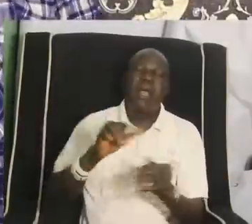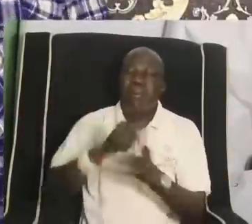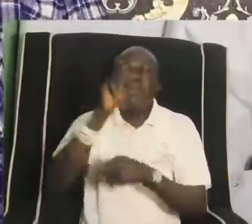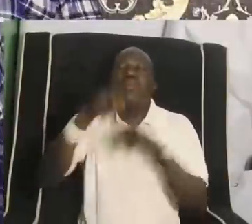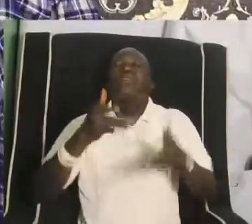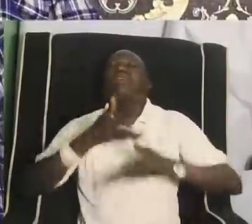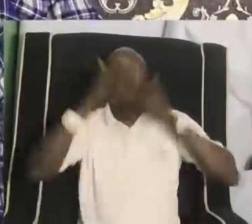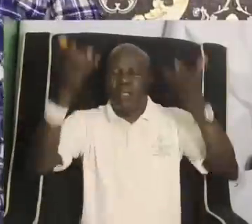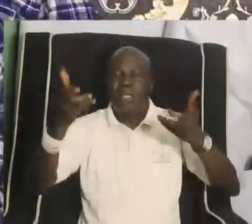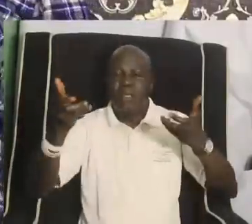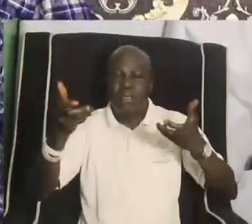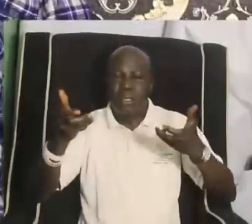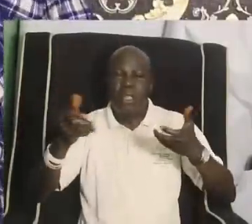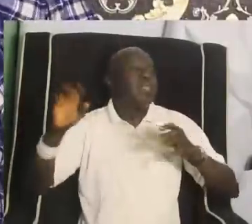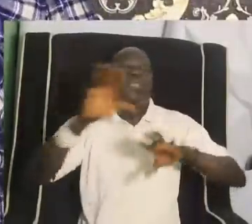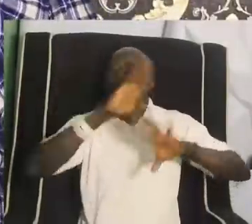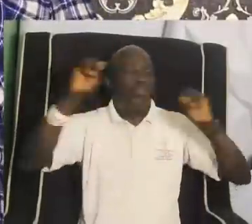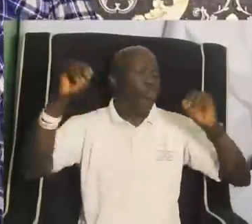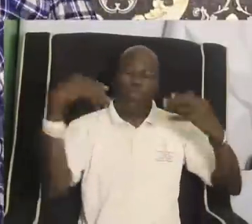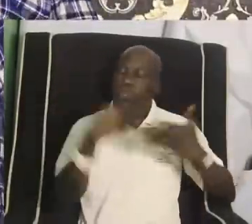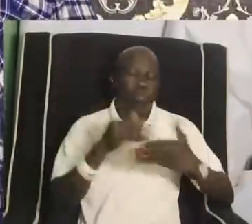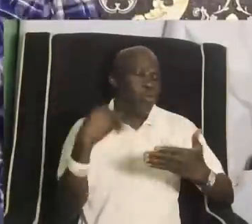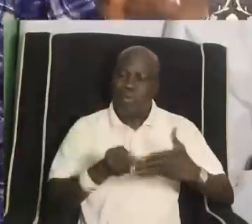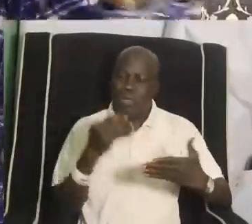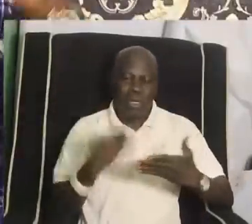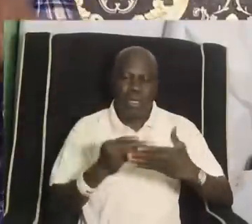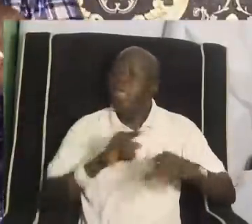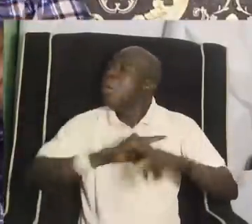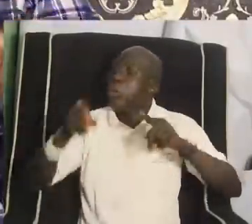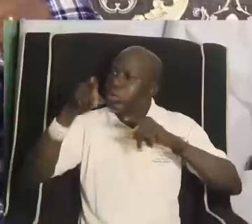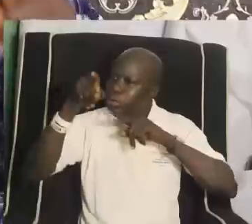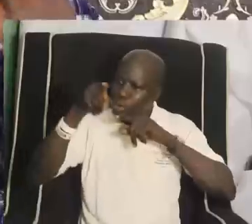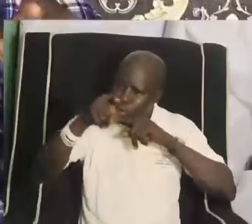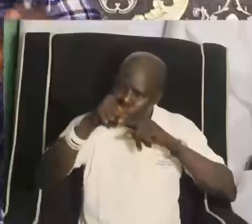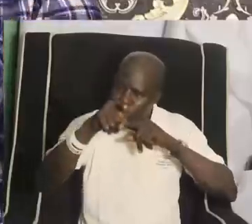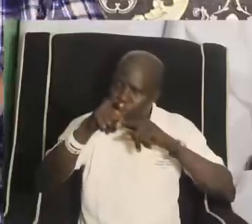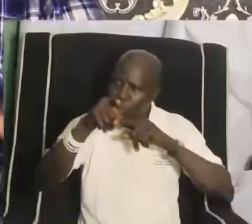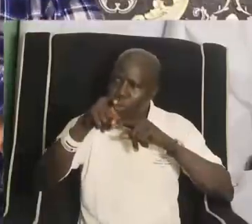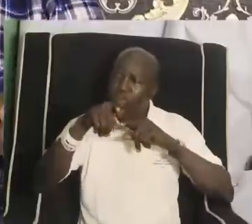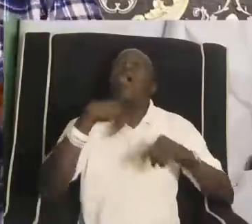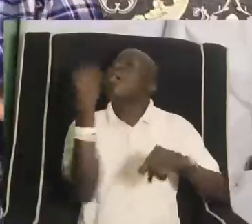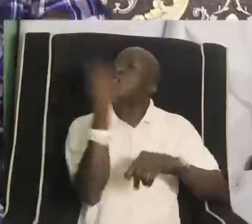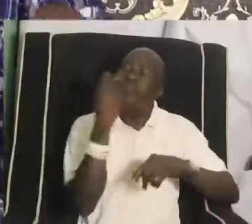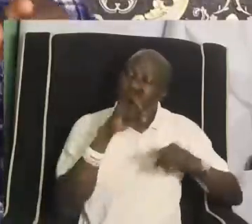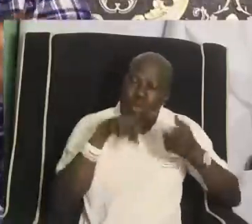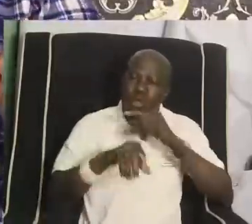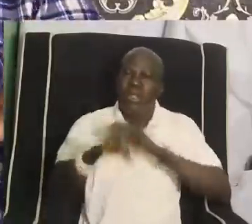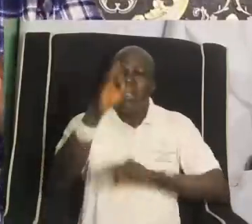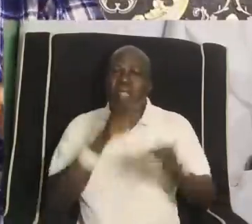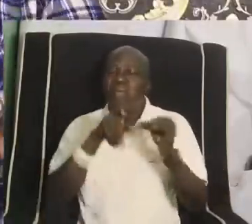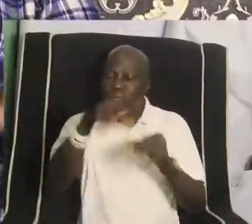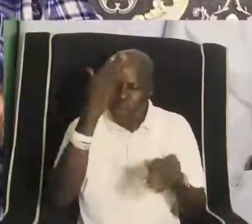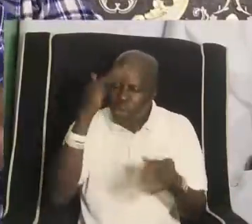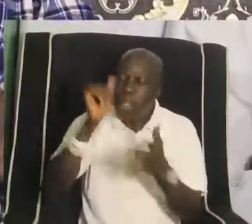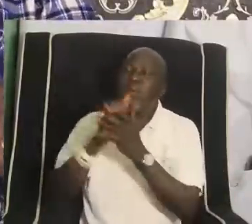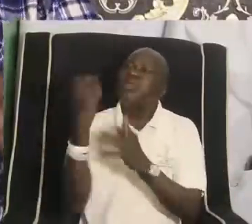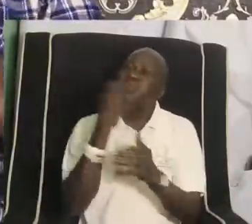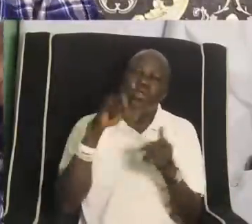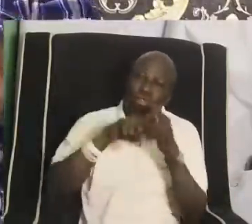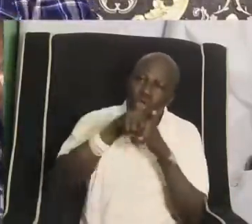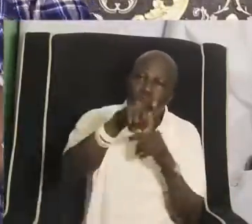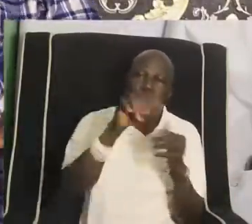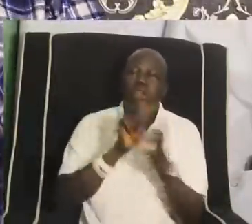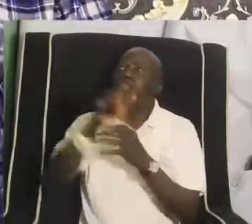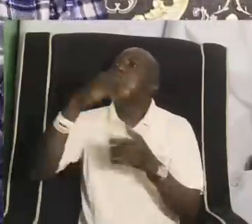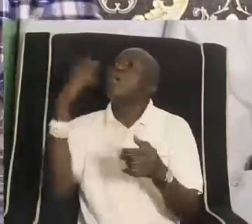gbe. People are groaning. Pe ko si owo. That there is no money. Sugbe iwo. Iwo ni mo ba so. To ba ri pe woni mo ba so. You can see you are the